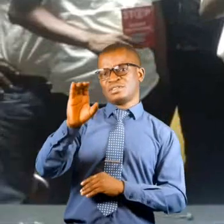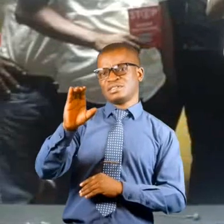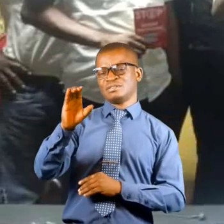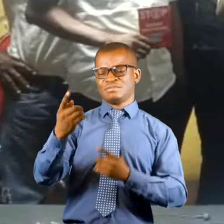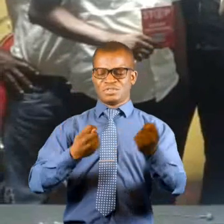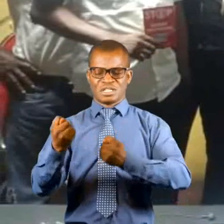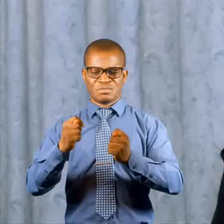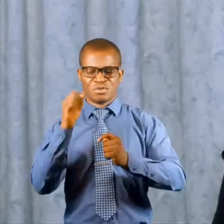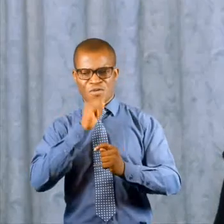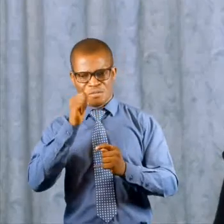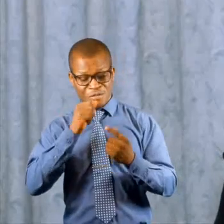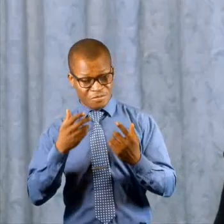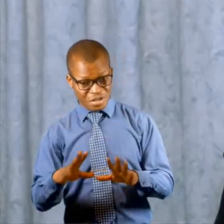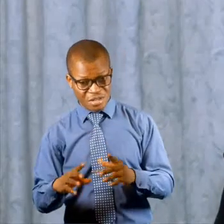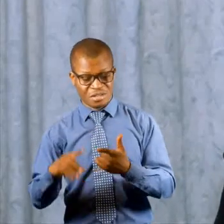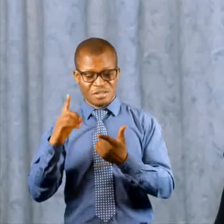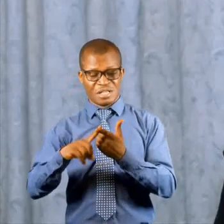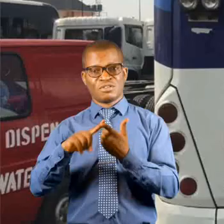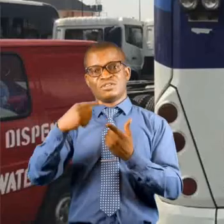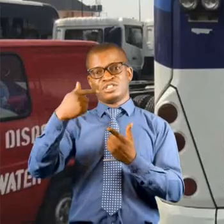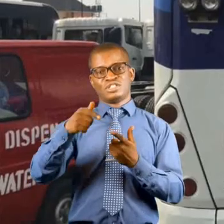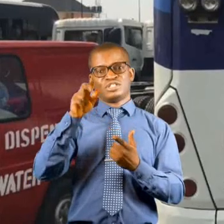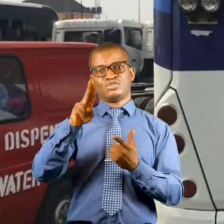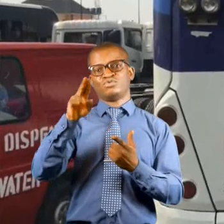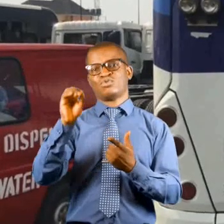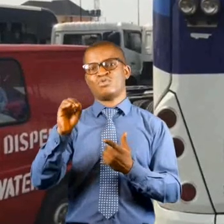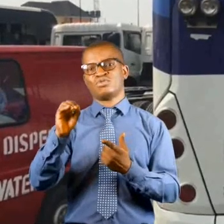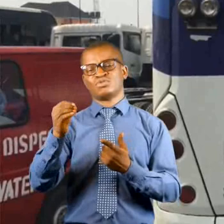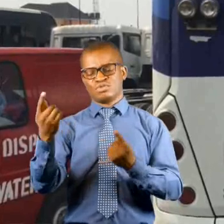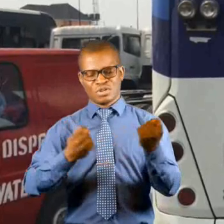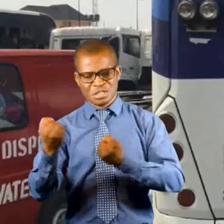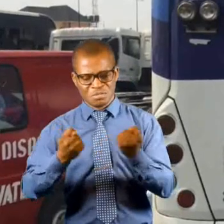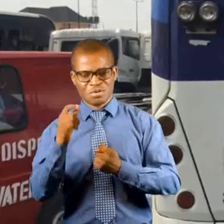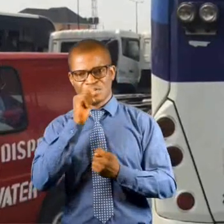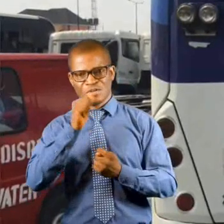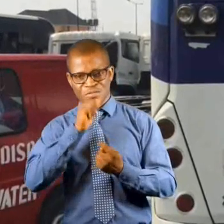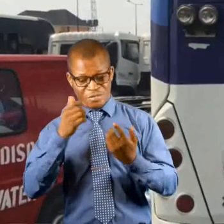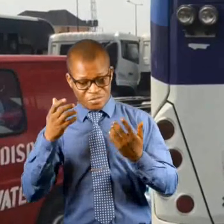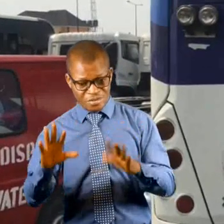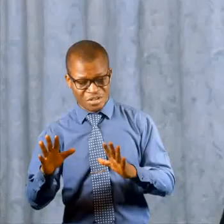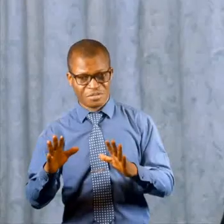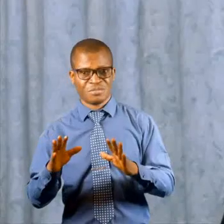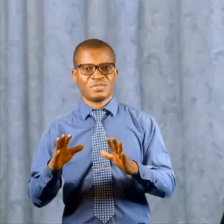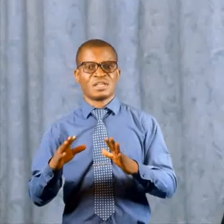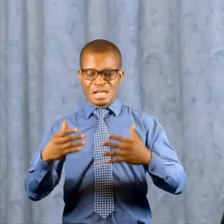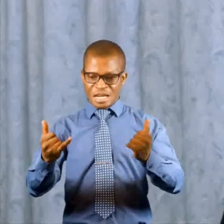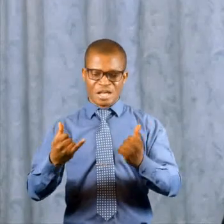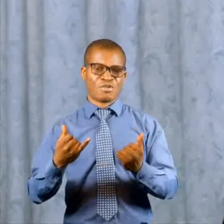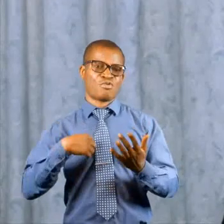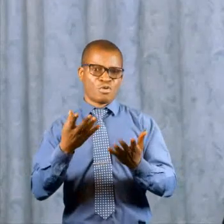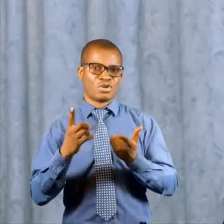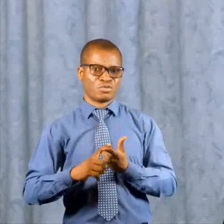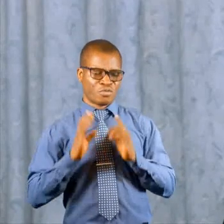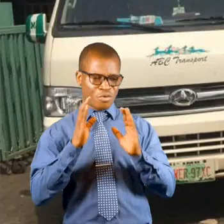Company. We have also done that with the GUO Transport Company, and on the verge of